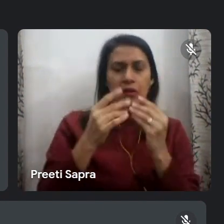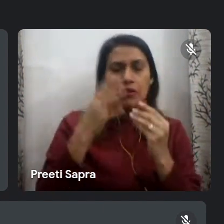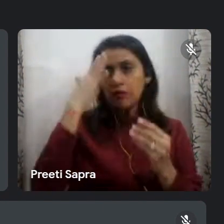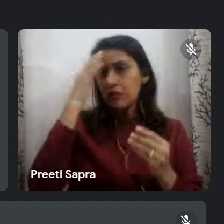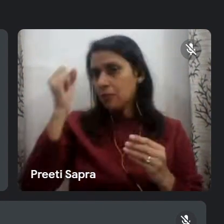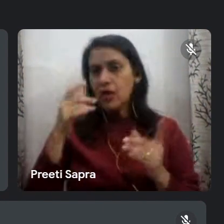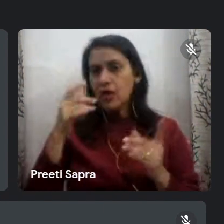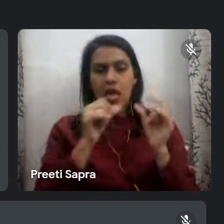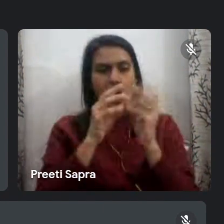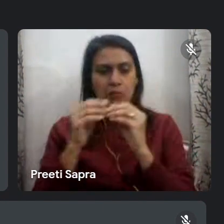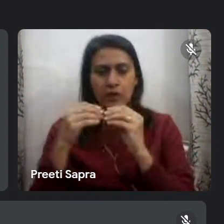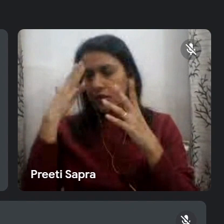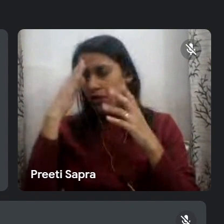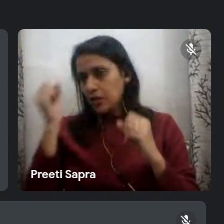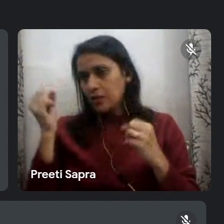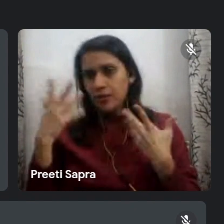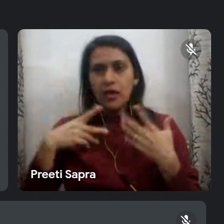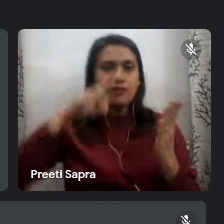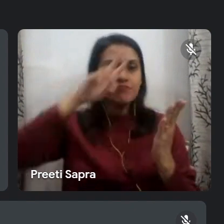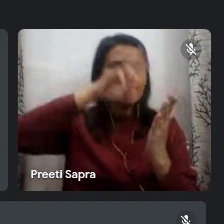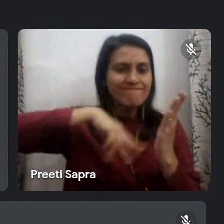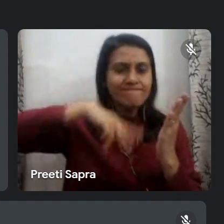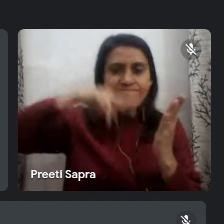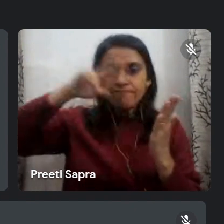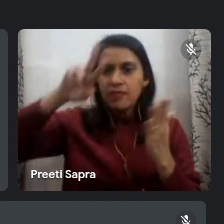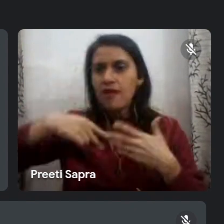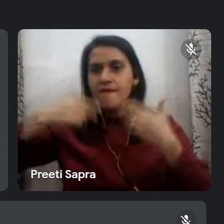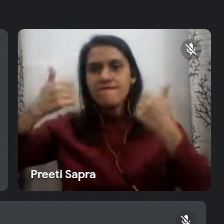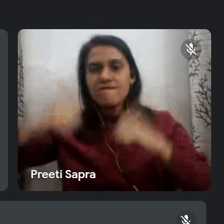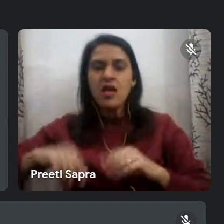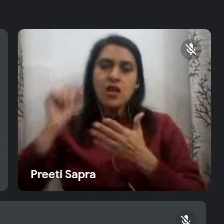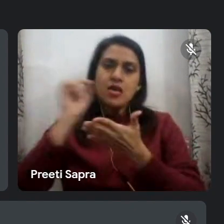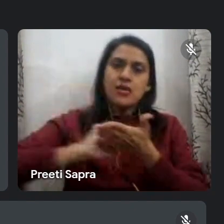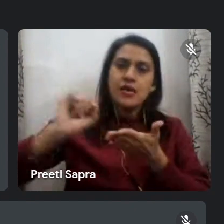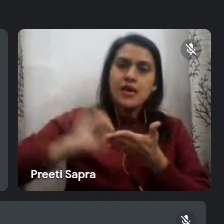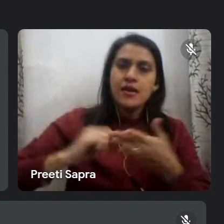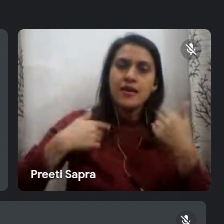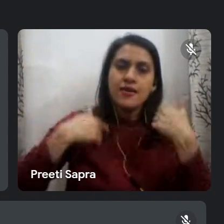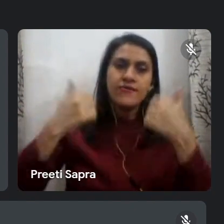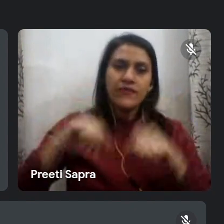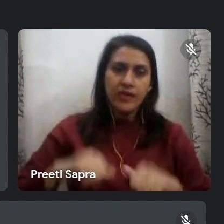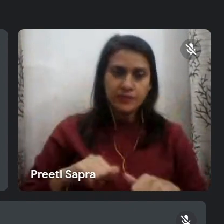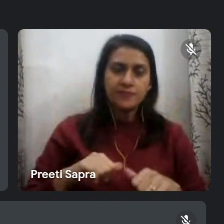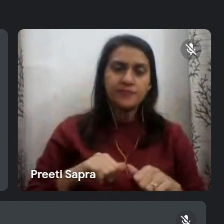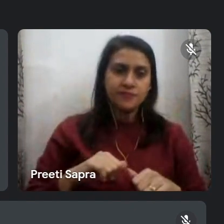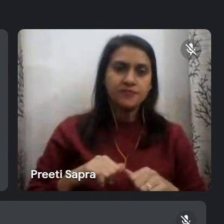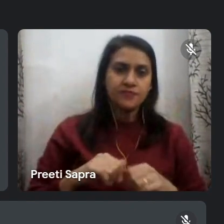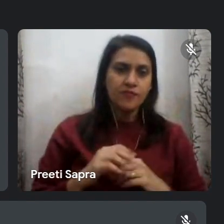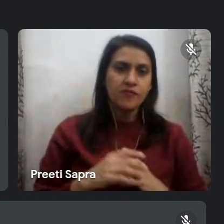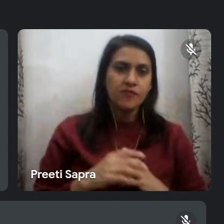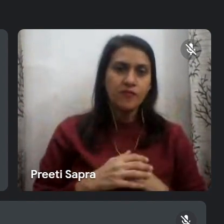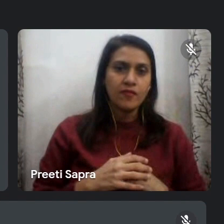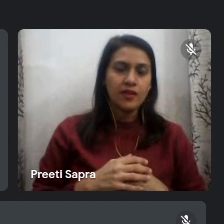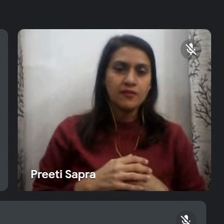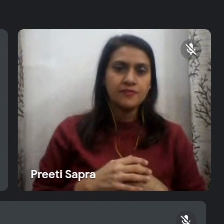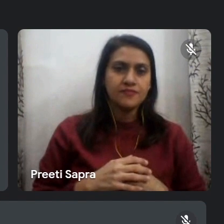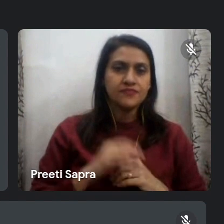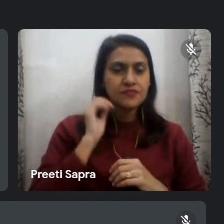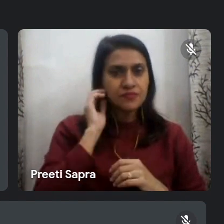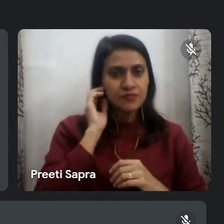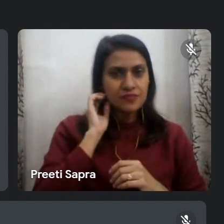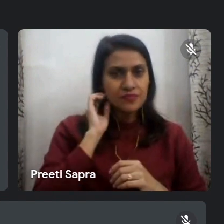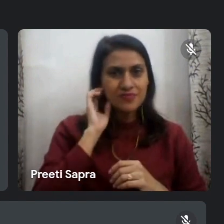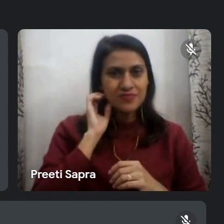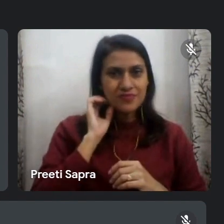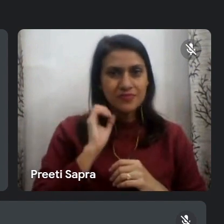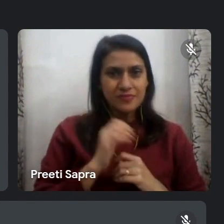difficult for me to read, and occasionally write as well. And there were times when I write in the